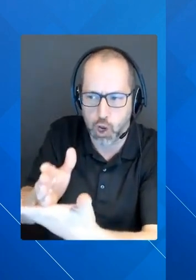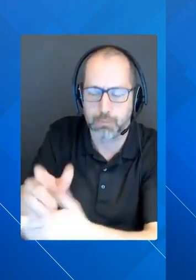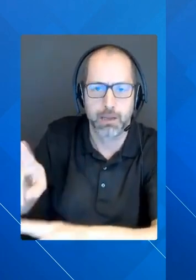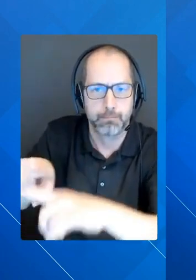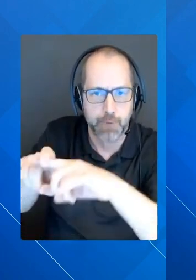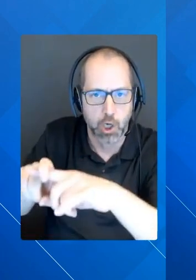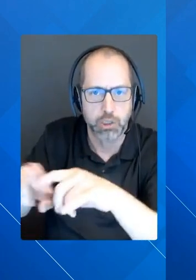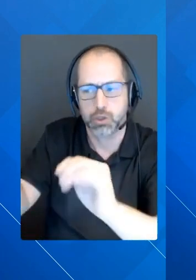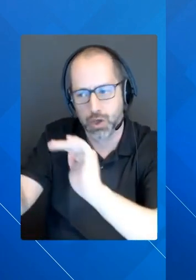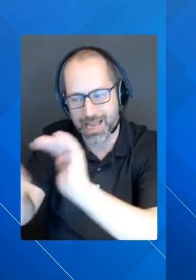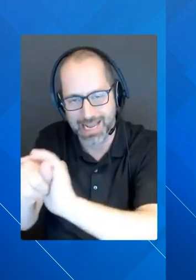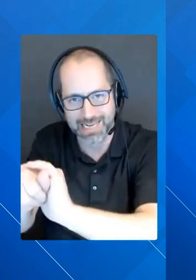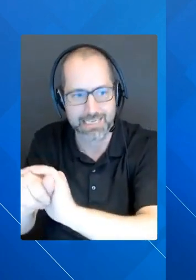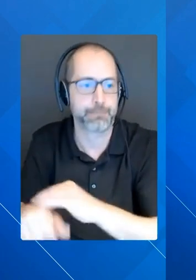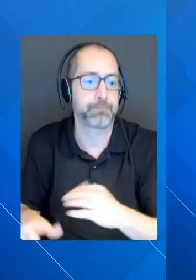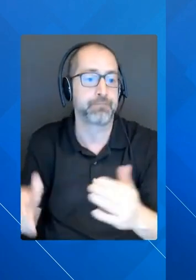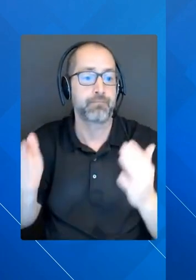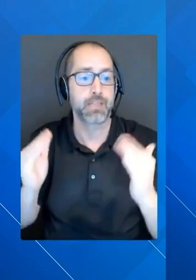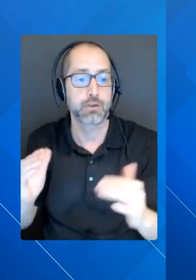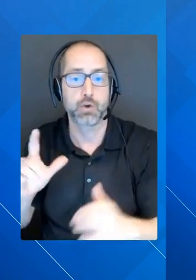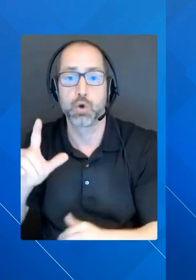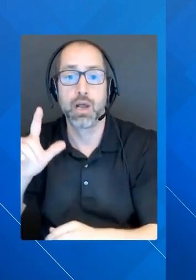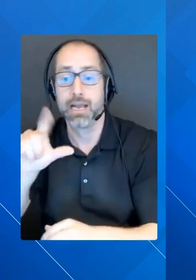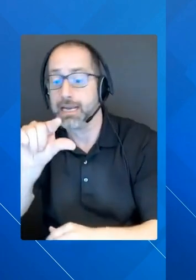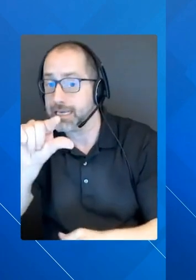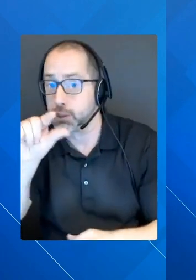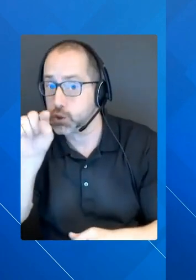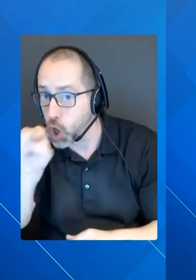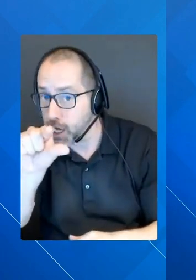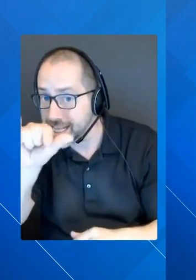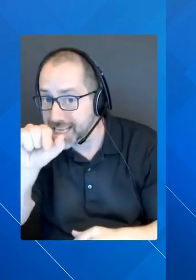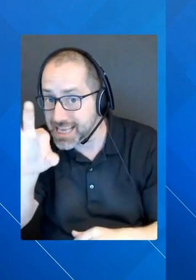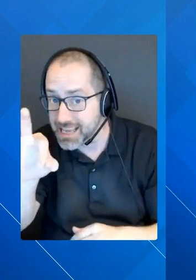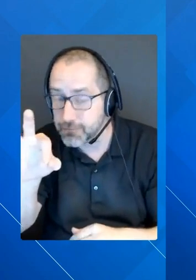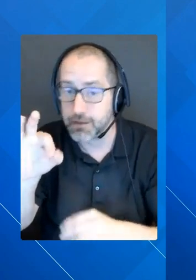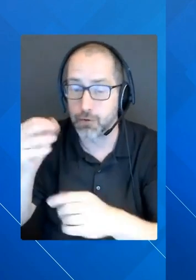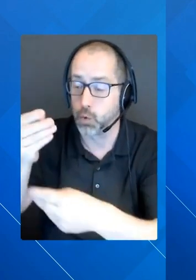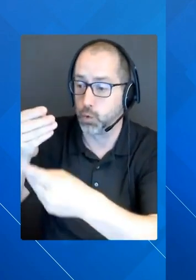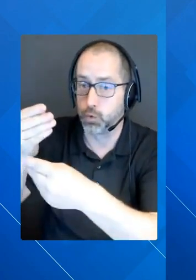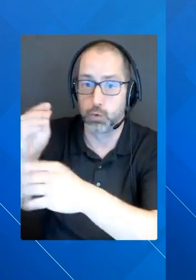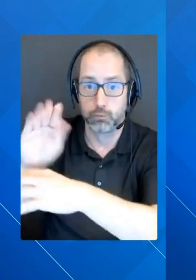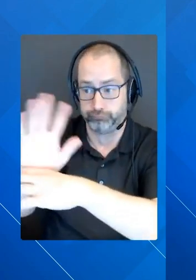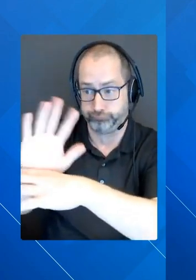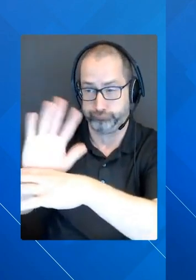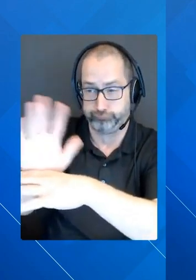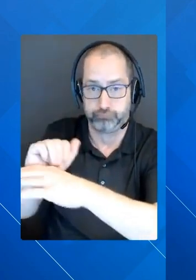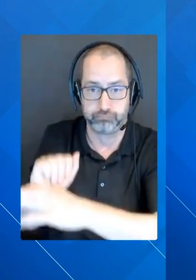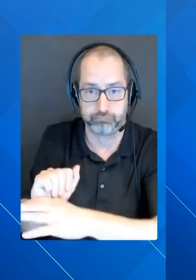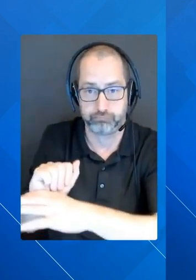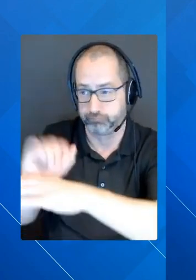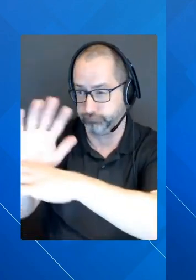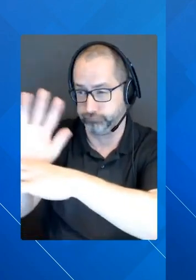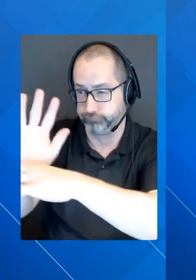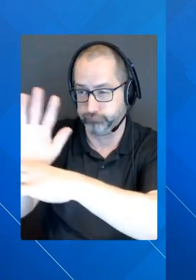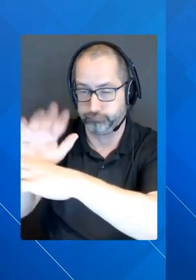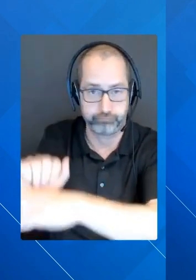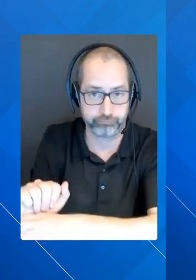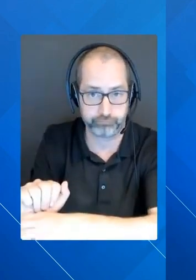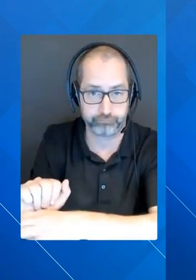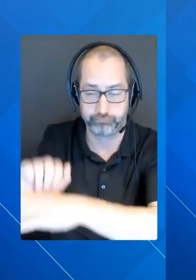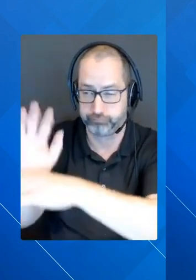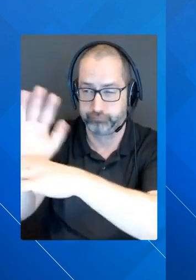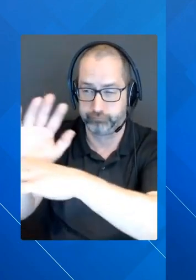to upload looping GIFs to Attendee Hub, but be mindful of their potential to distract. You'll have to use your own judgment there.